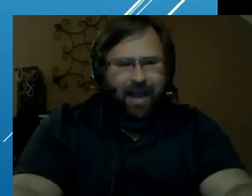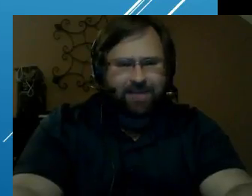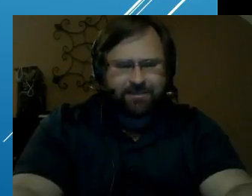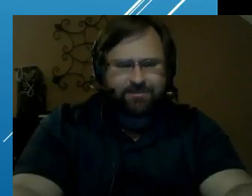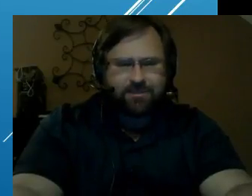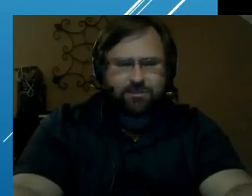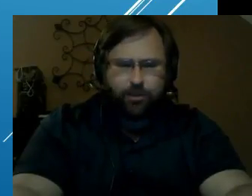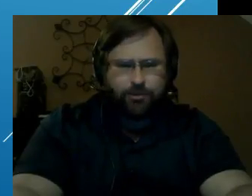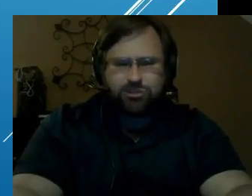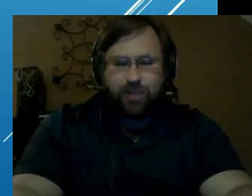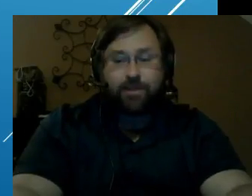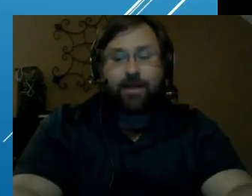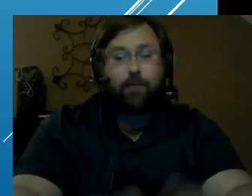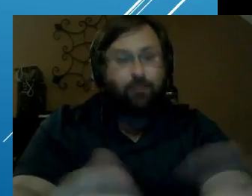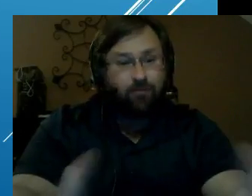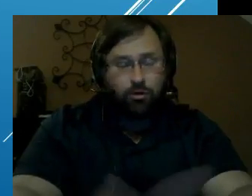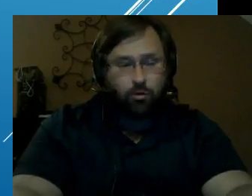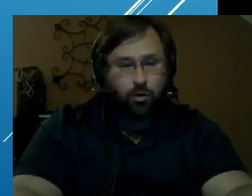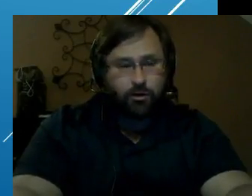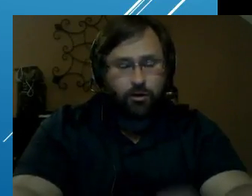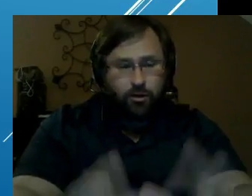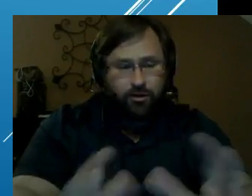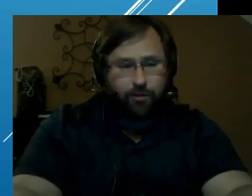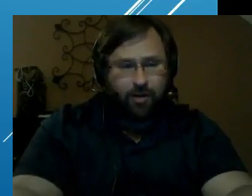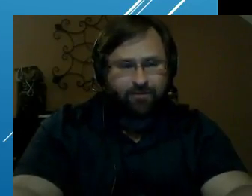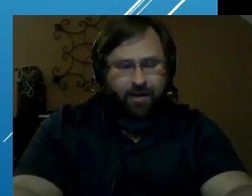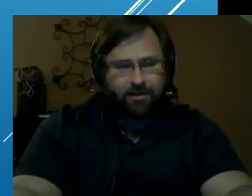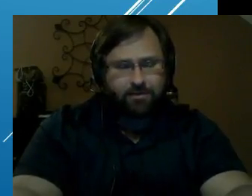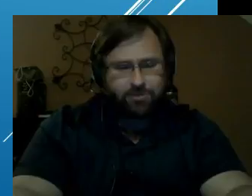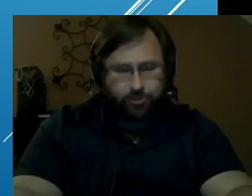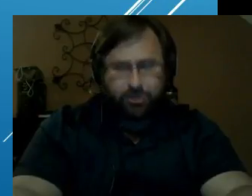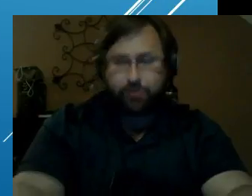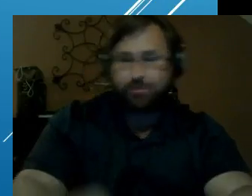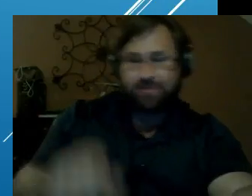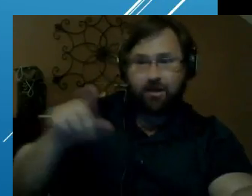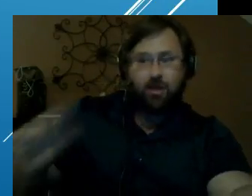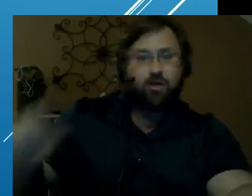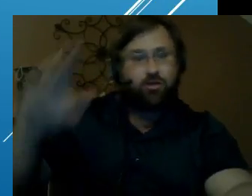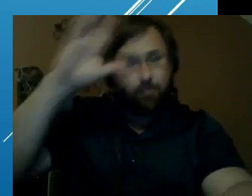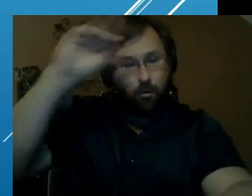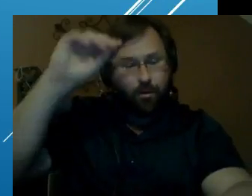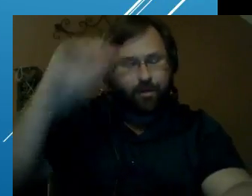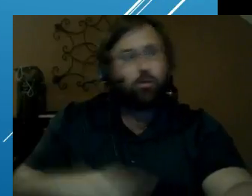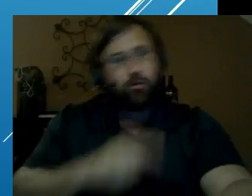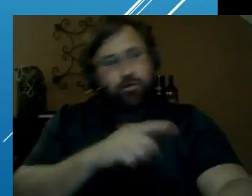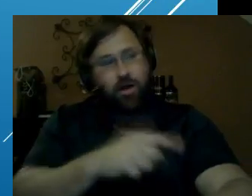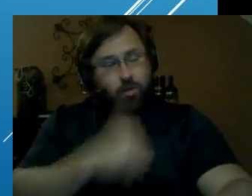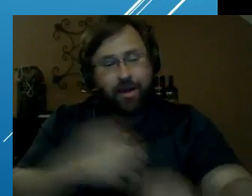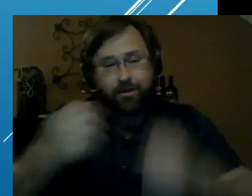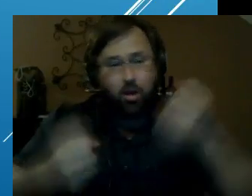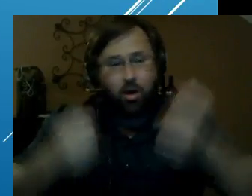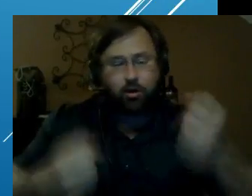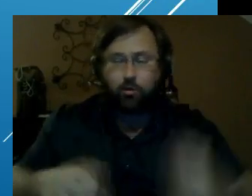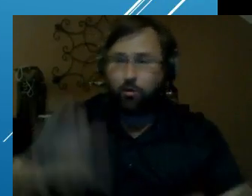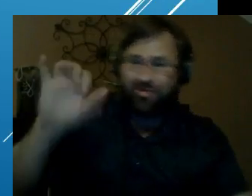Unlike adjectives, determiners generally come before the word that they're modifying. So usually you'll see the boy, or the